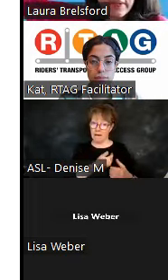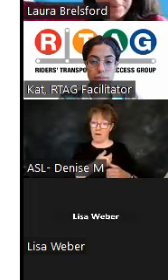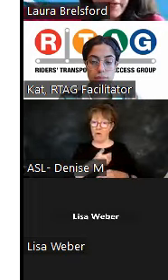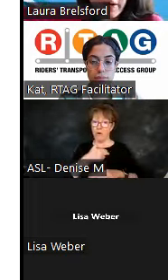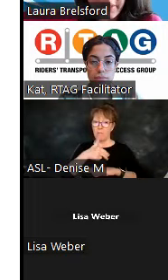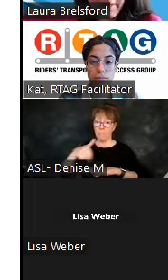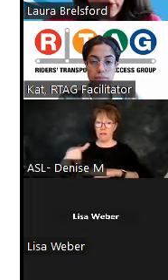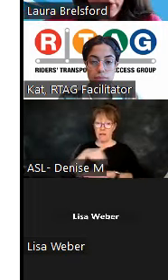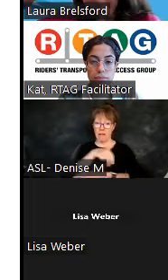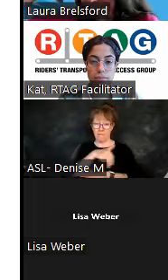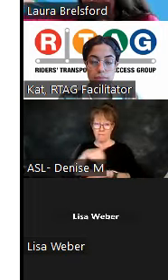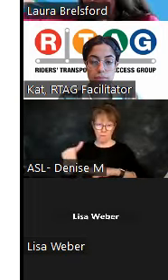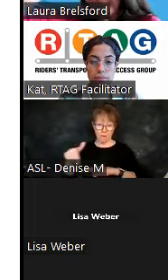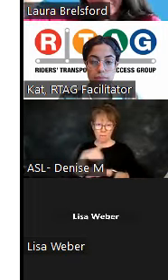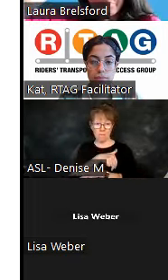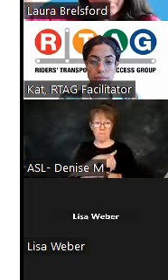show what's happening on a platform,